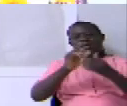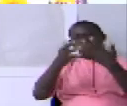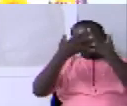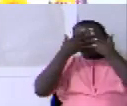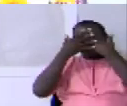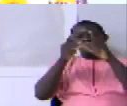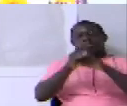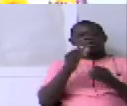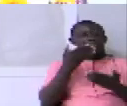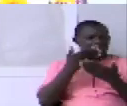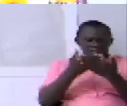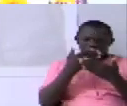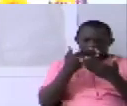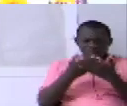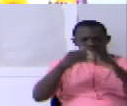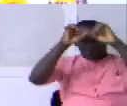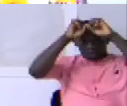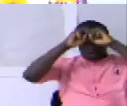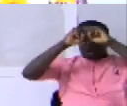I'm appealing to the government also